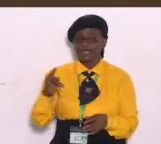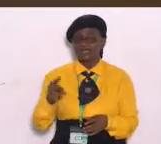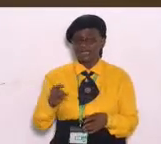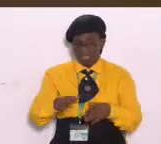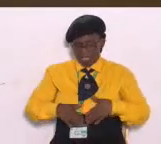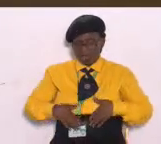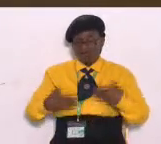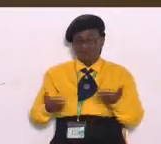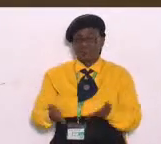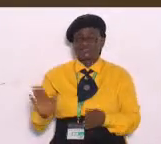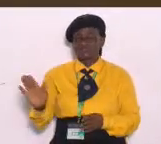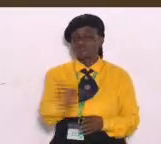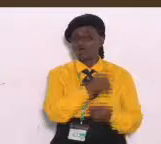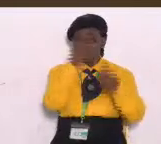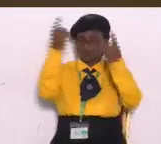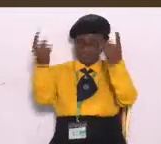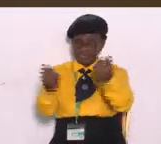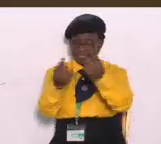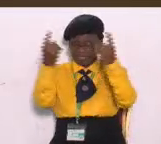Confess your sin to Him.